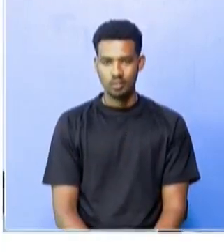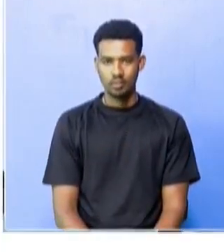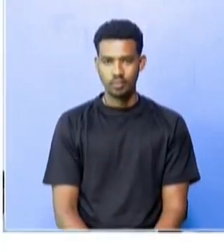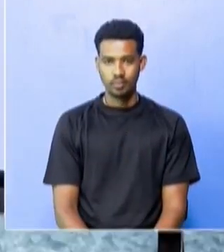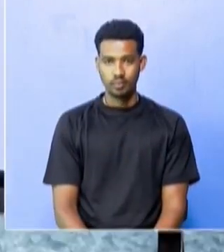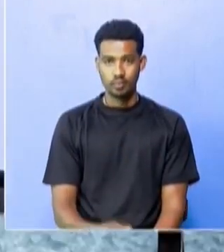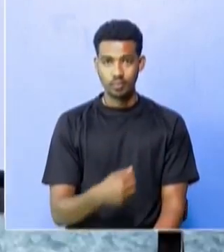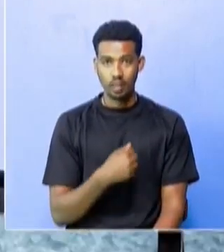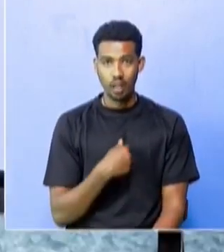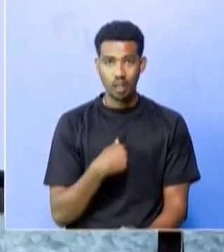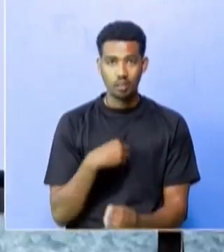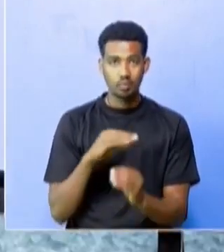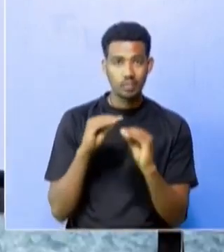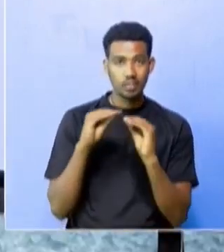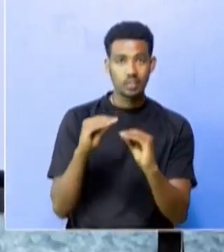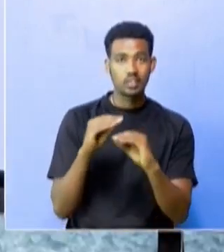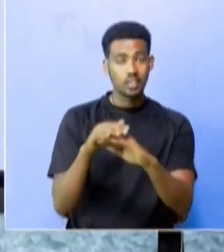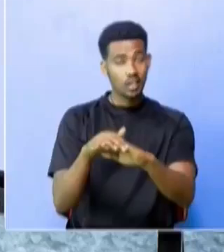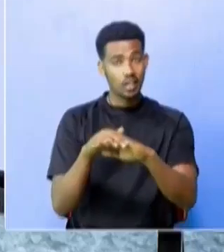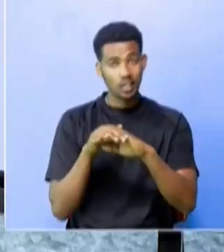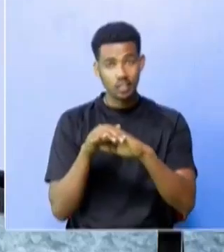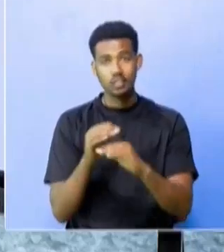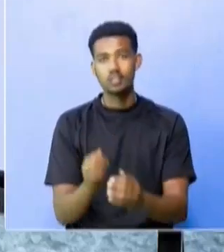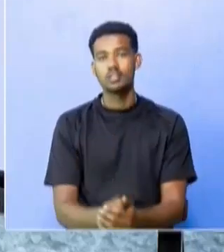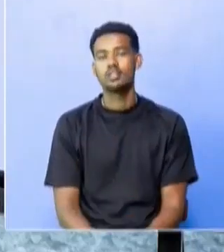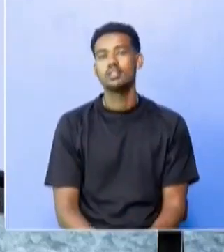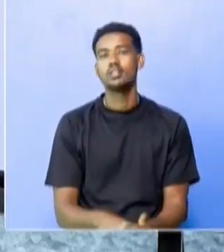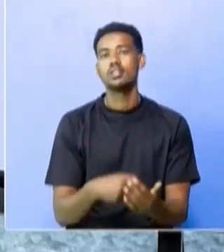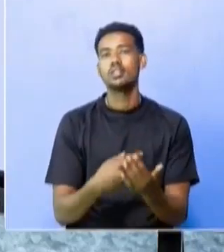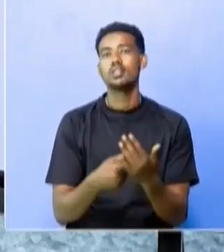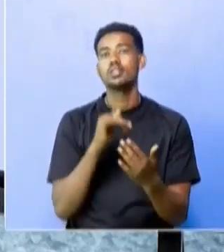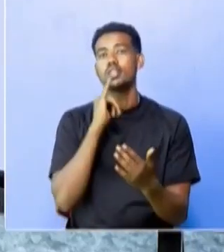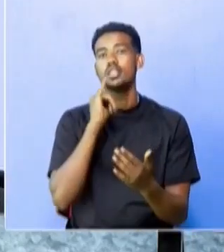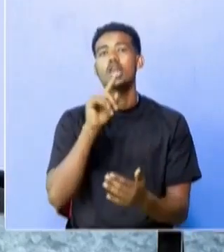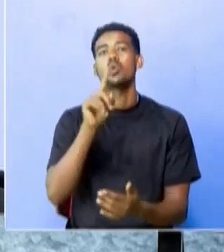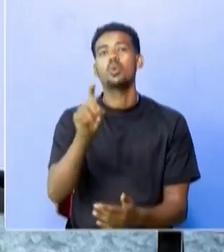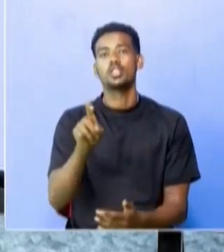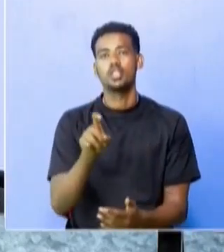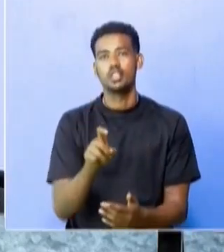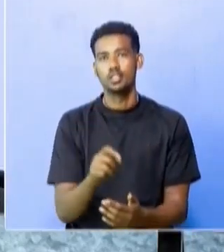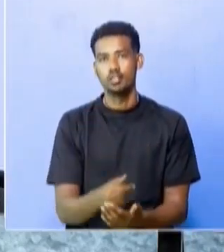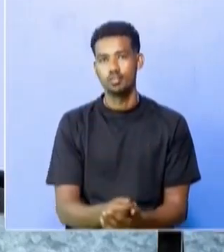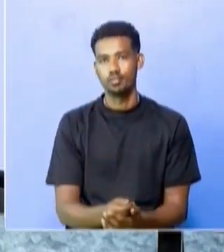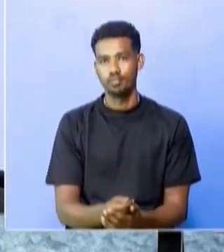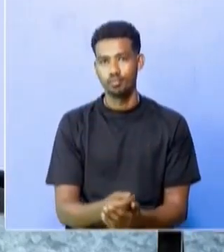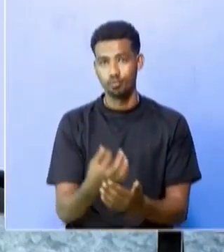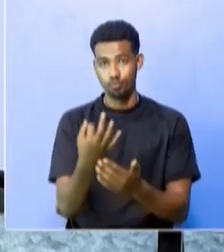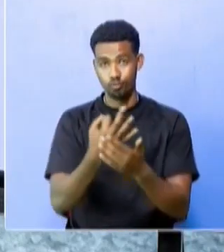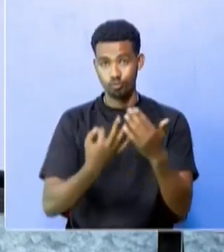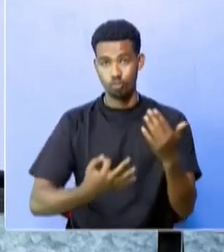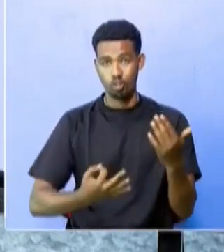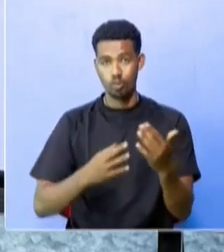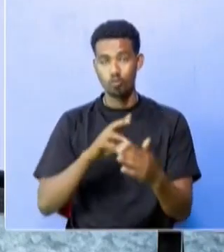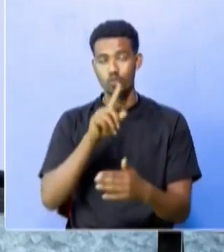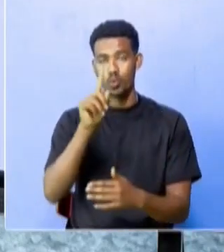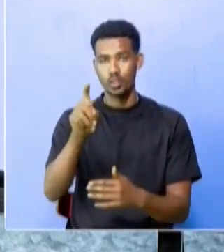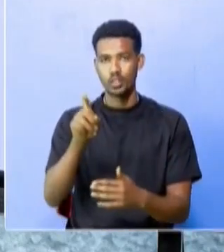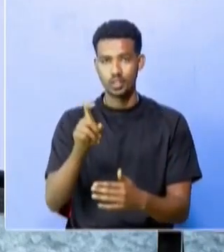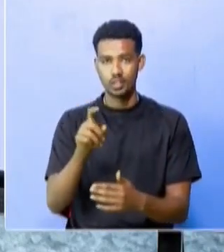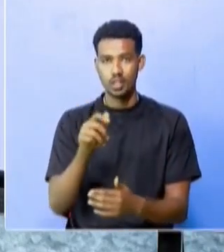Am I teaching English? This is a question for am I